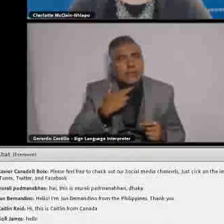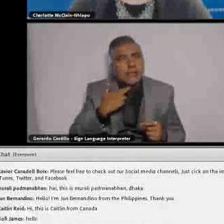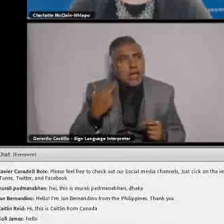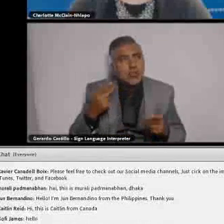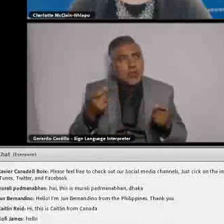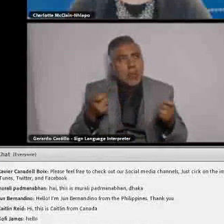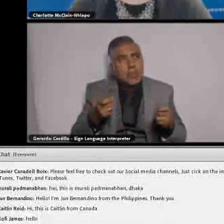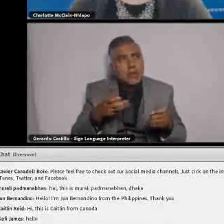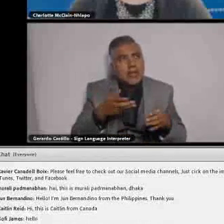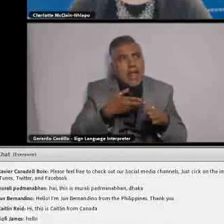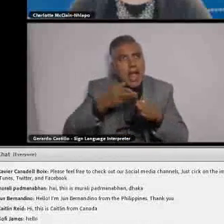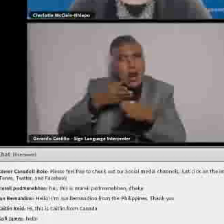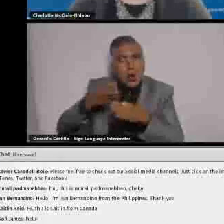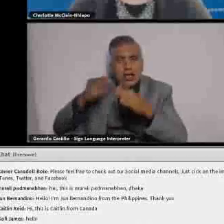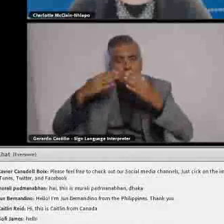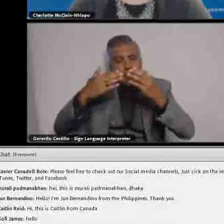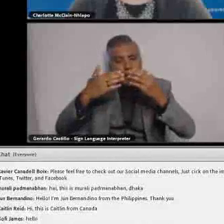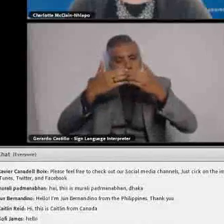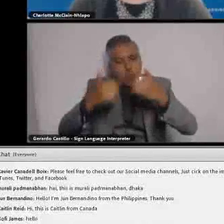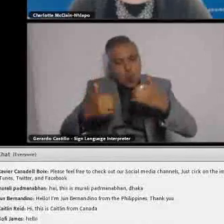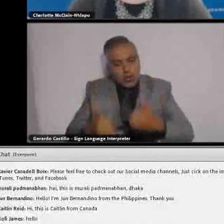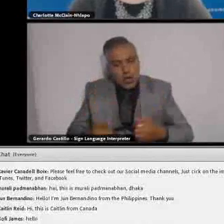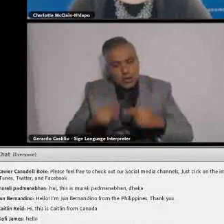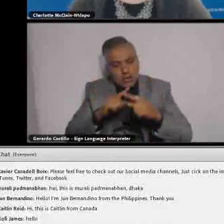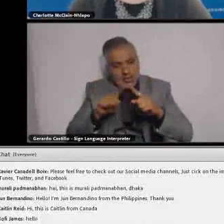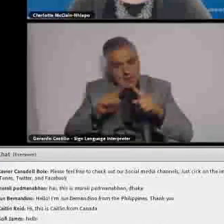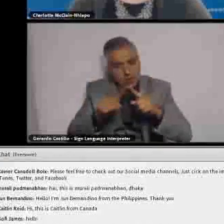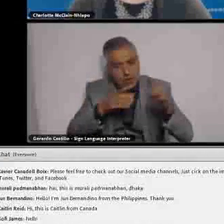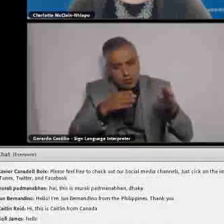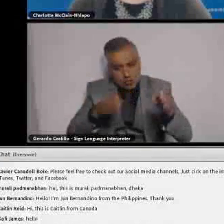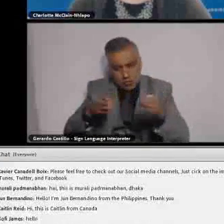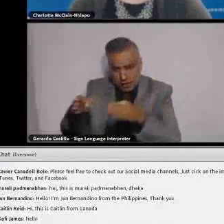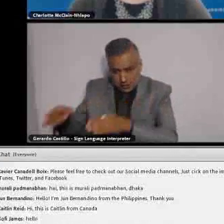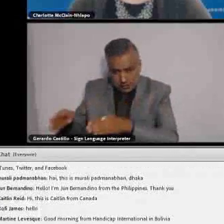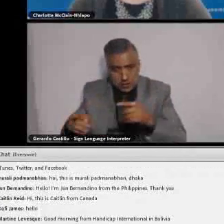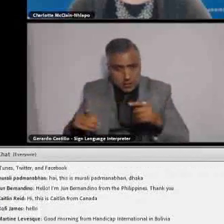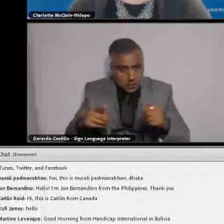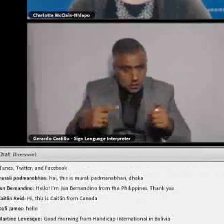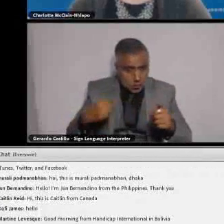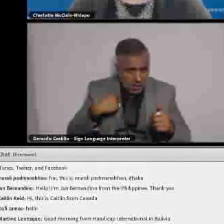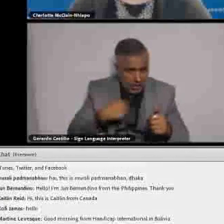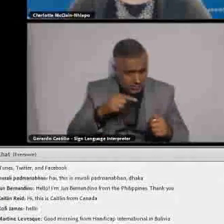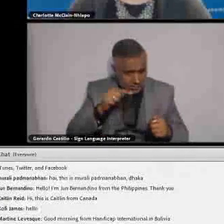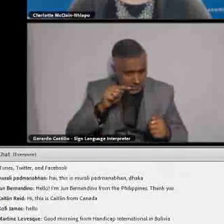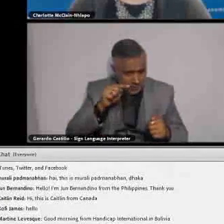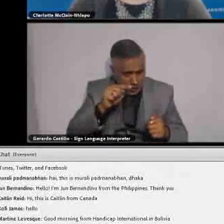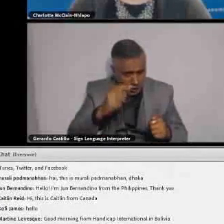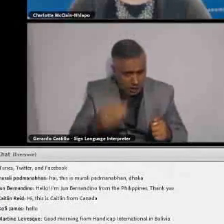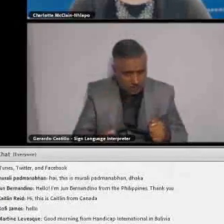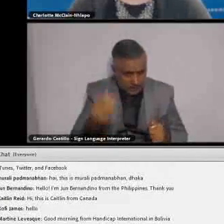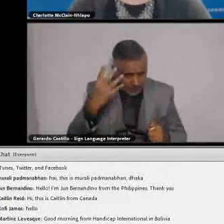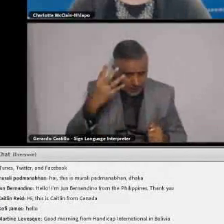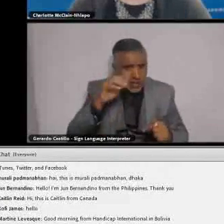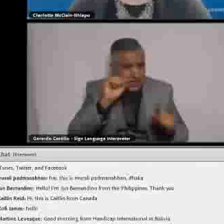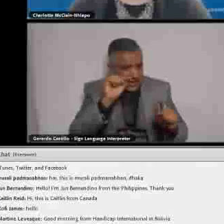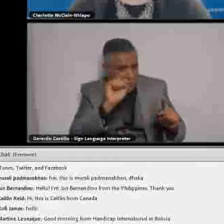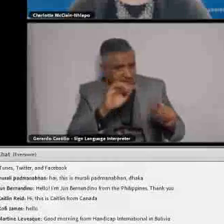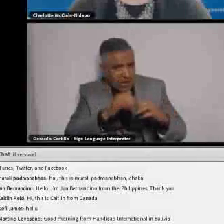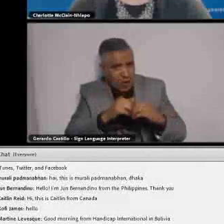broken down and understood in several ways. The one I have here on this slide is the way the World Bank